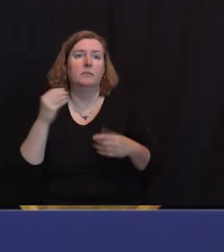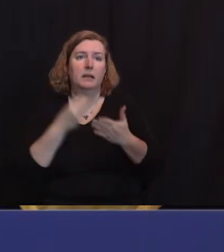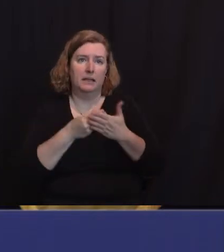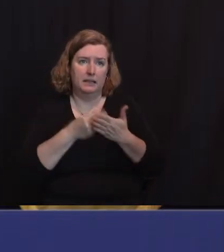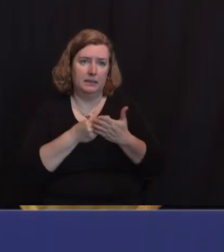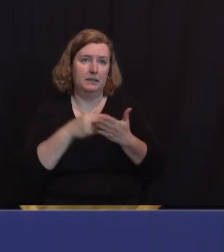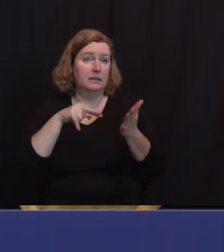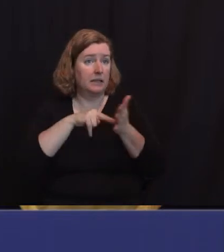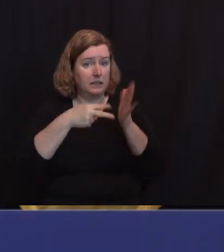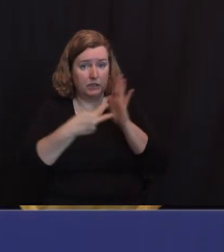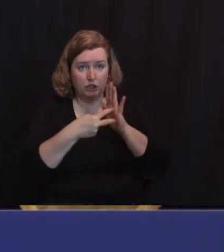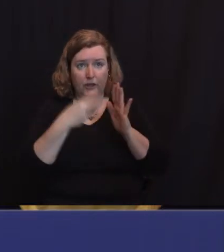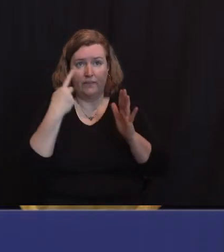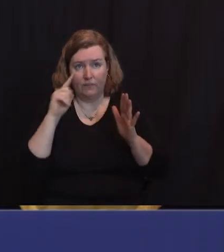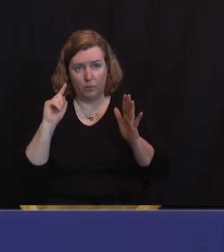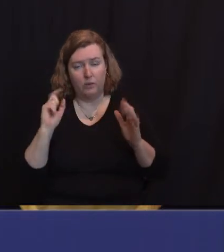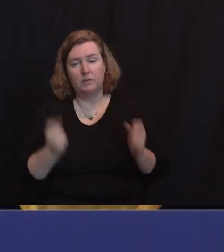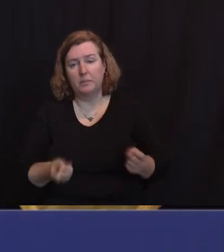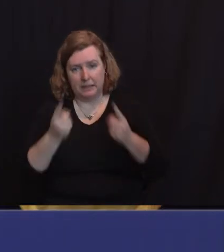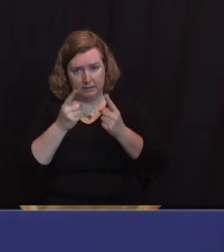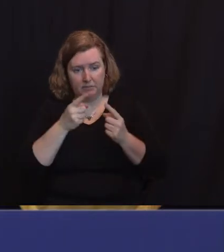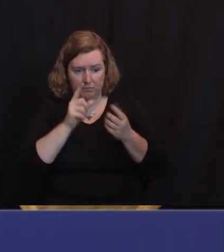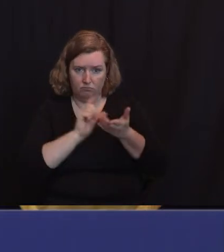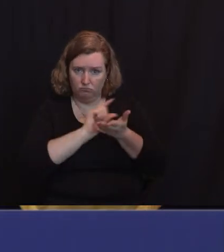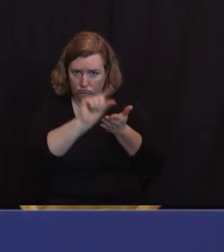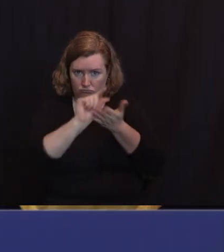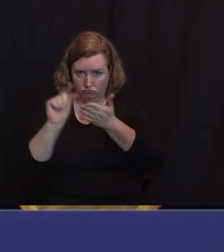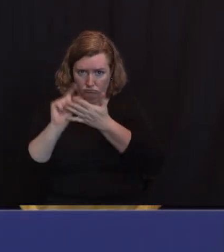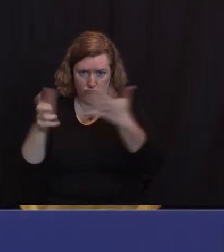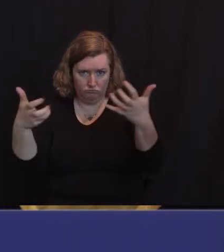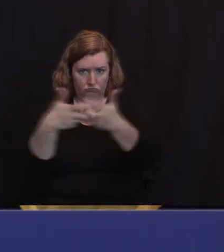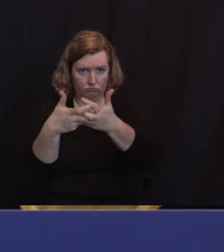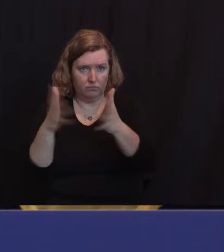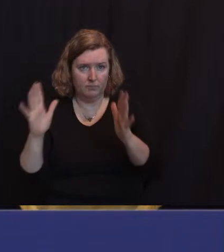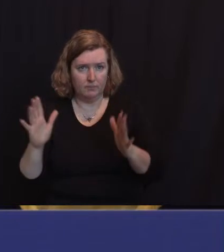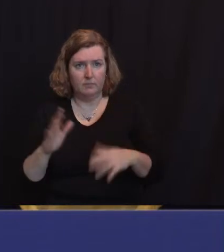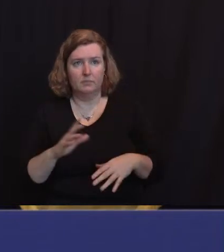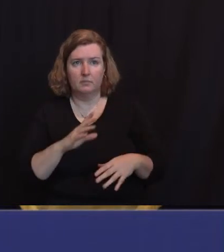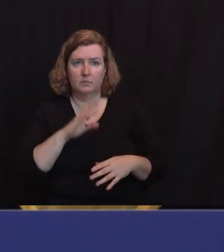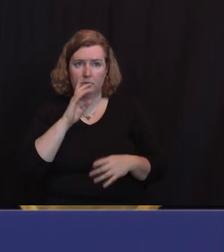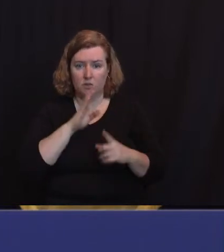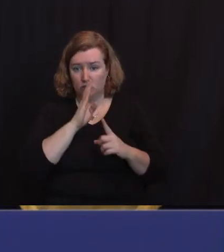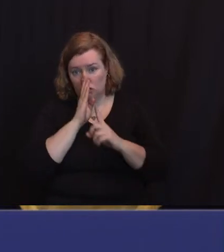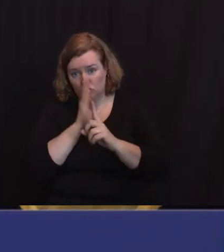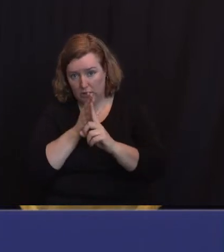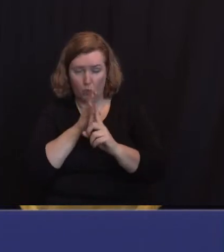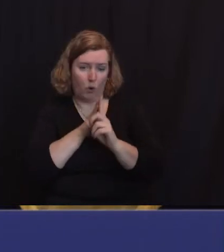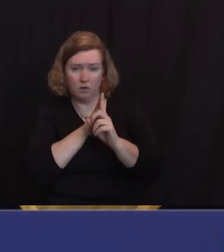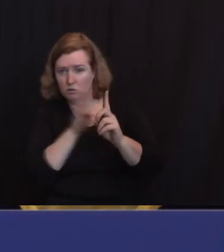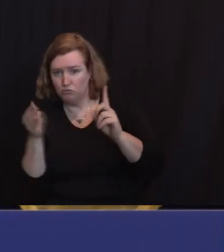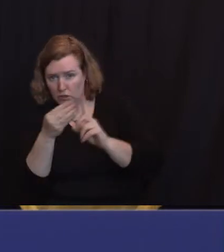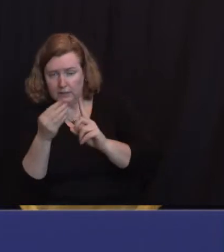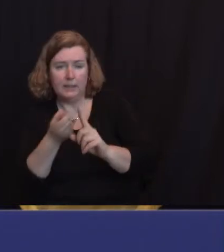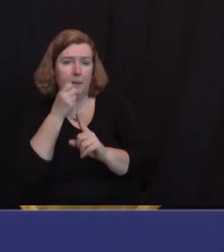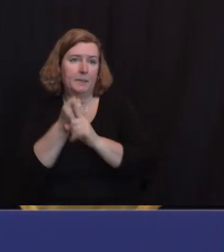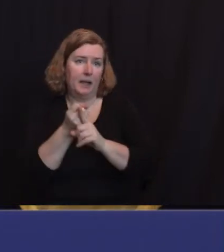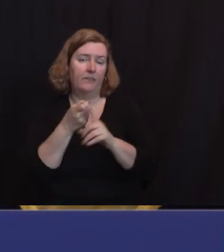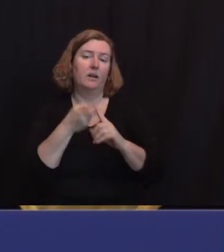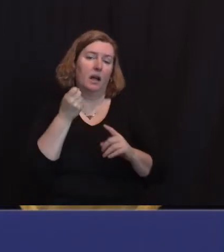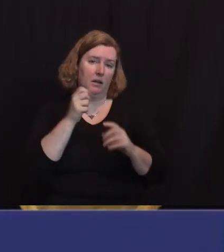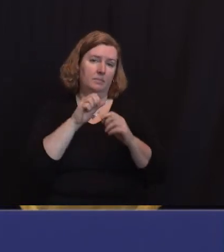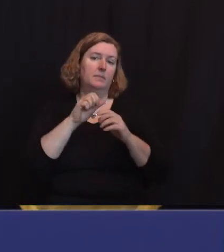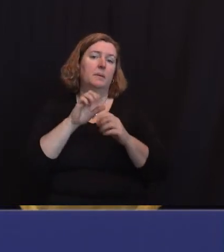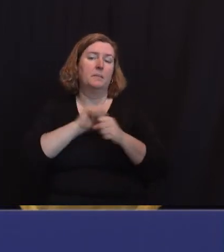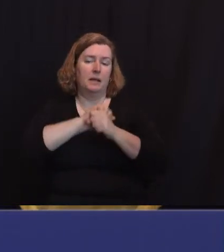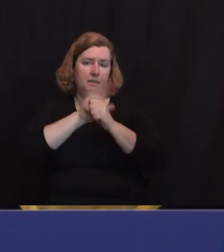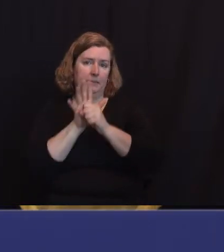do, which is impact in one form or another, direct or indirect, from the pandemic. So I